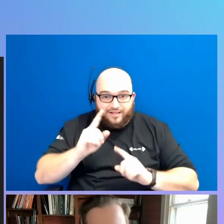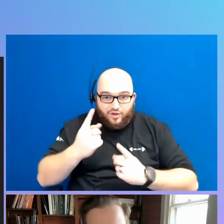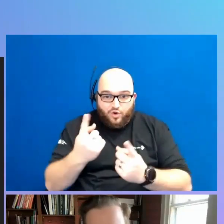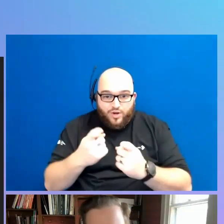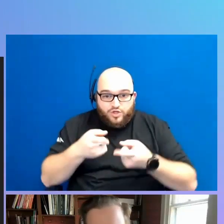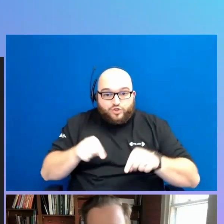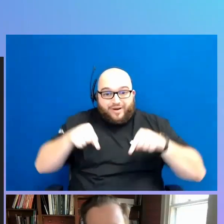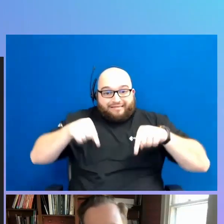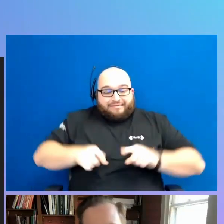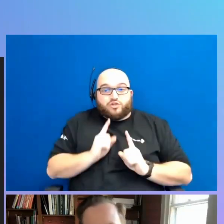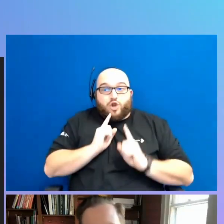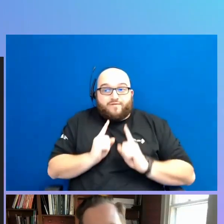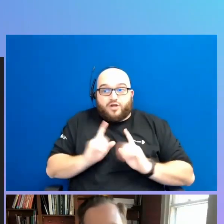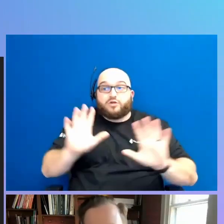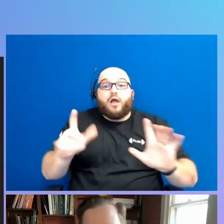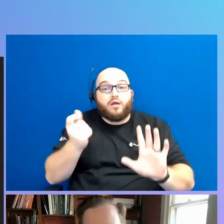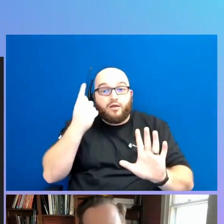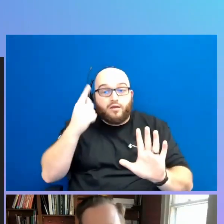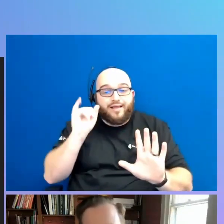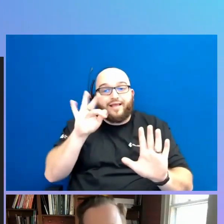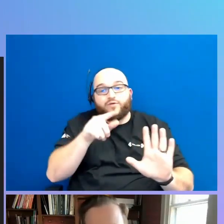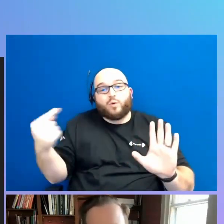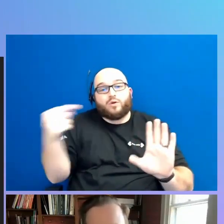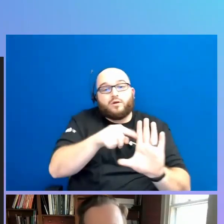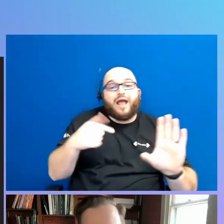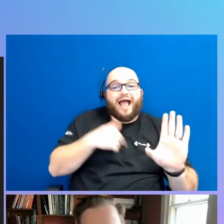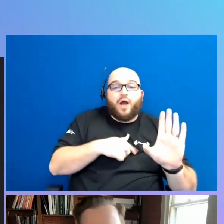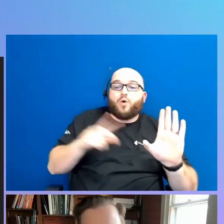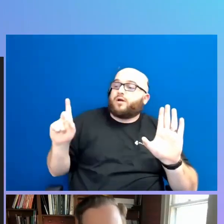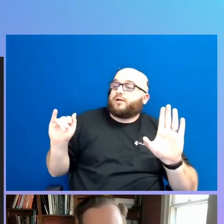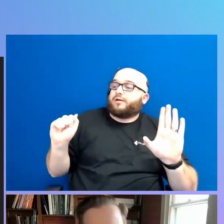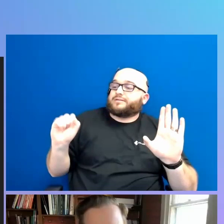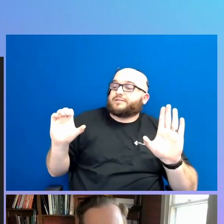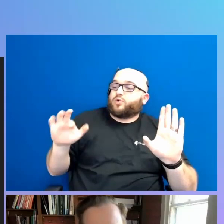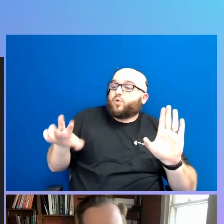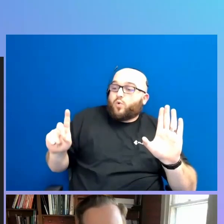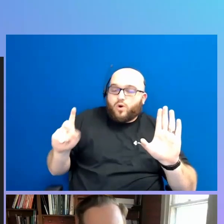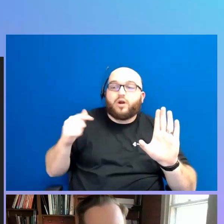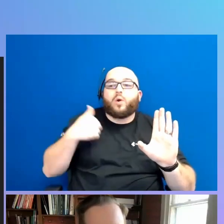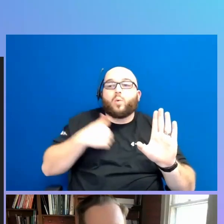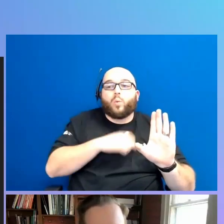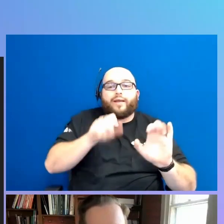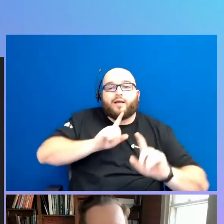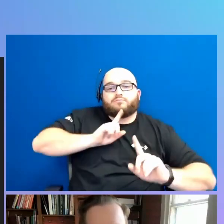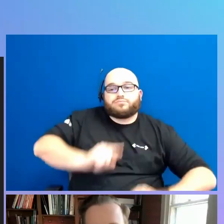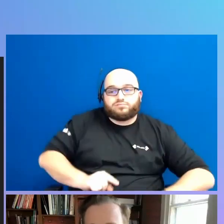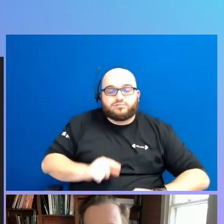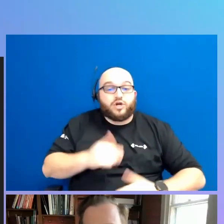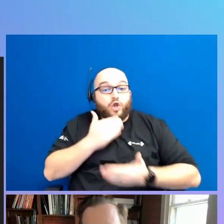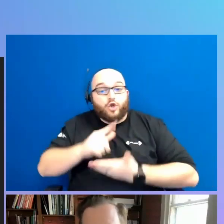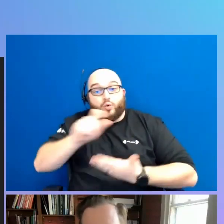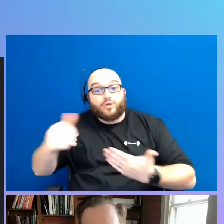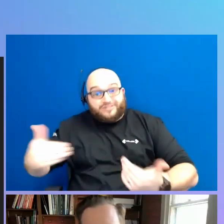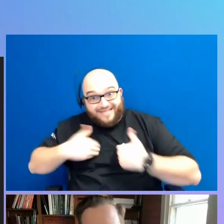this conversation here. However, if you go over to the Discord channel, we can answer some questions there. There were quite a few good ones, but we